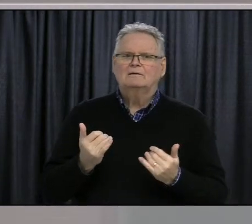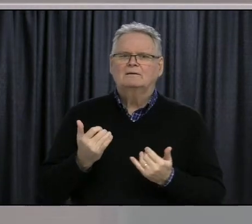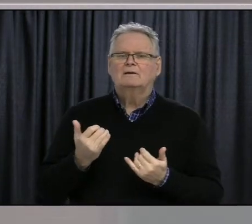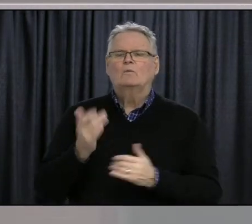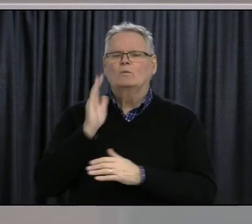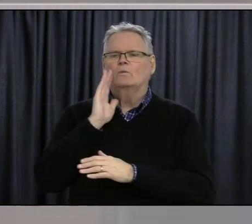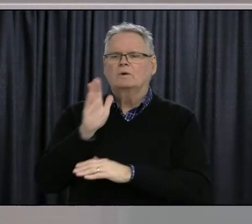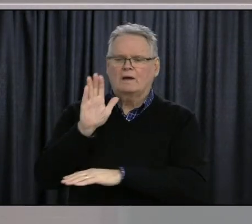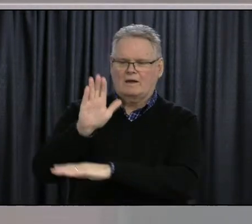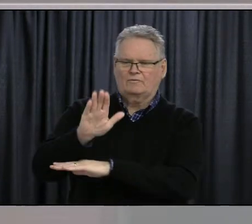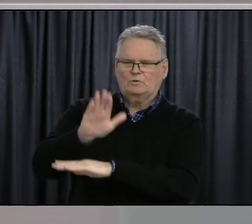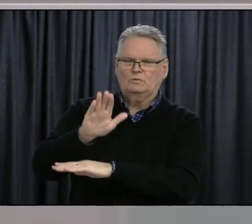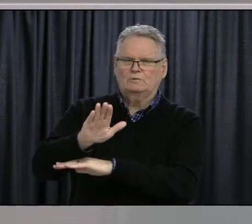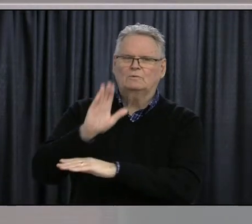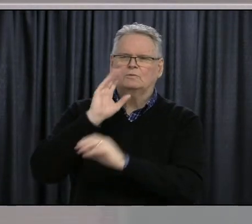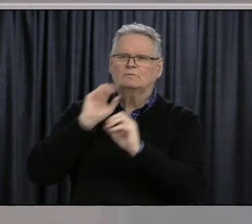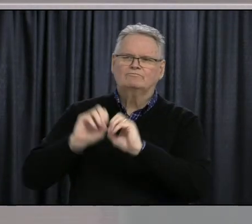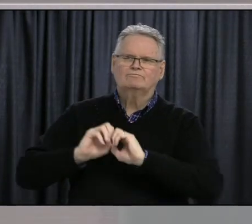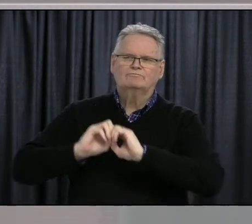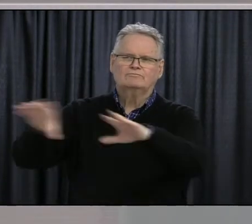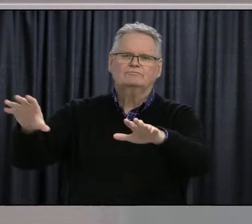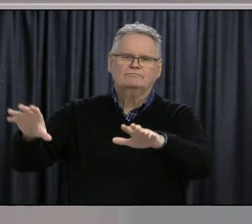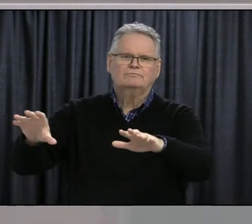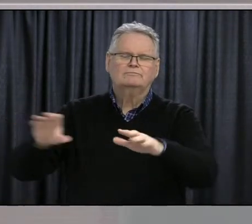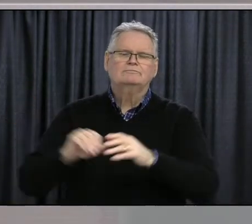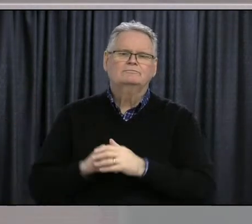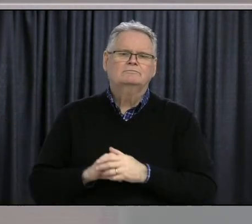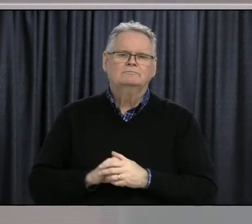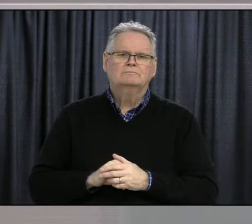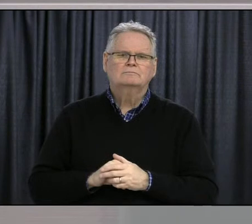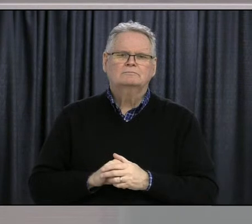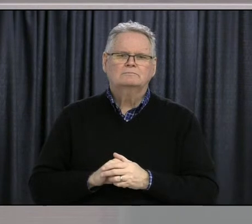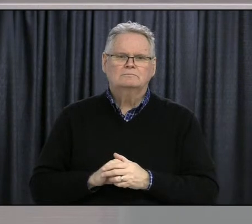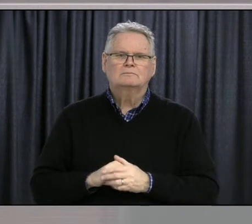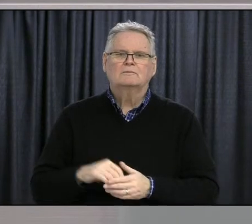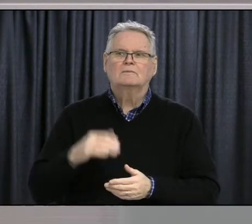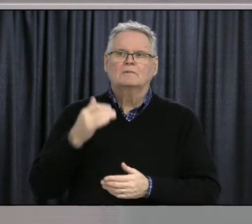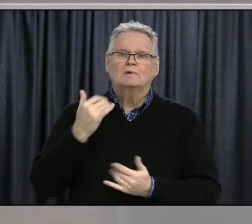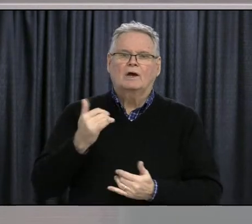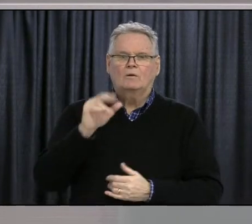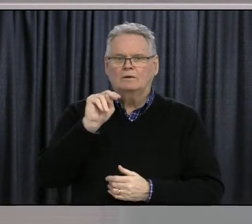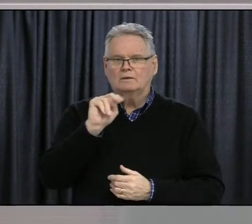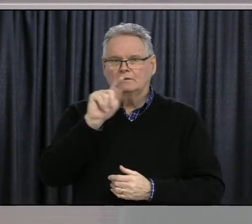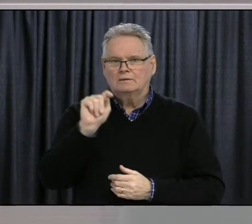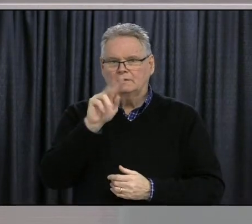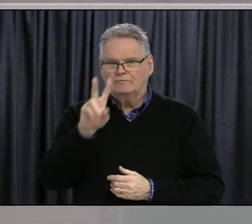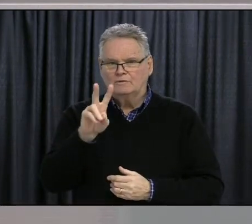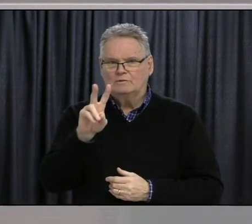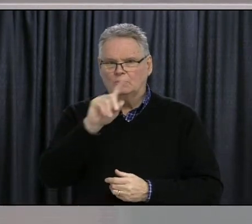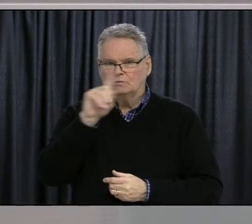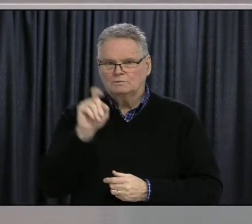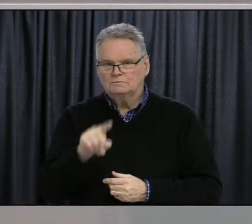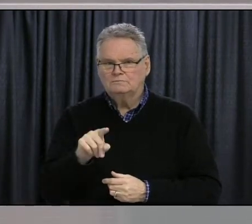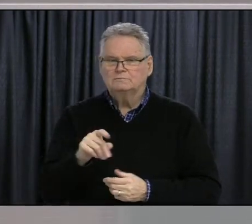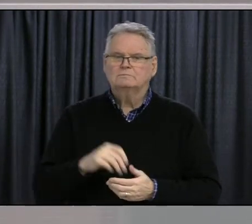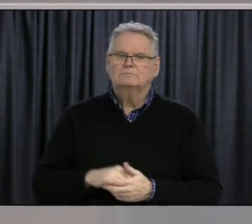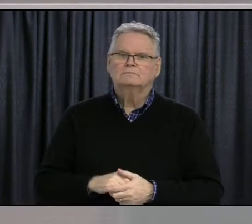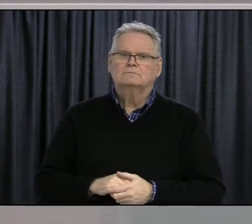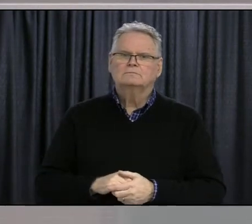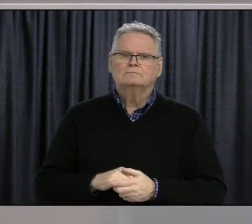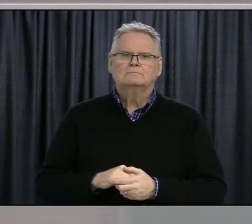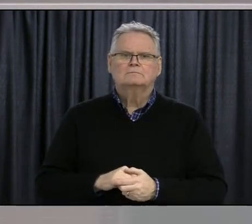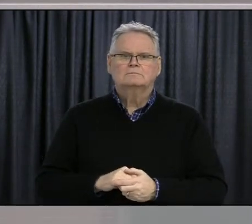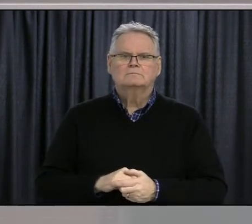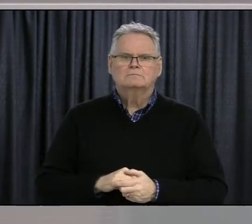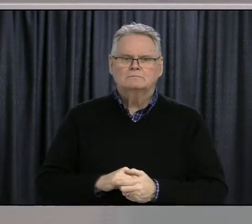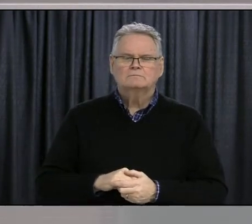Kellyanne Roberts with NTV, do you have a final question? I do. Mine's in regards to the man that was arrested on the West Coast and